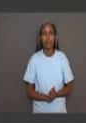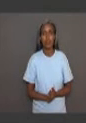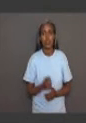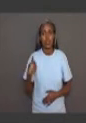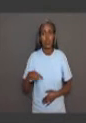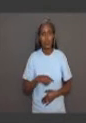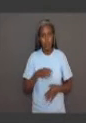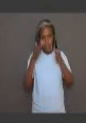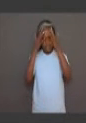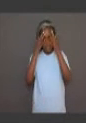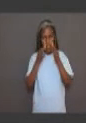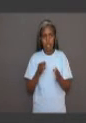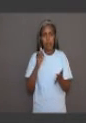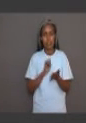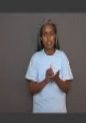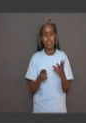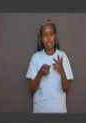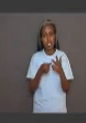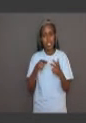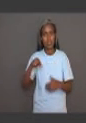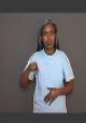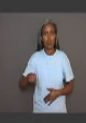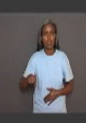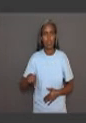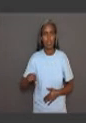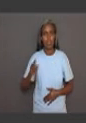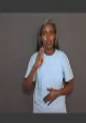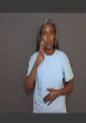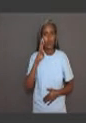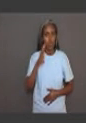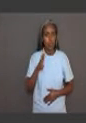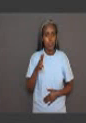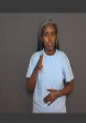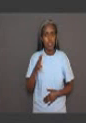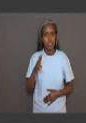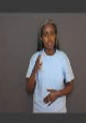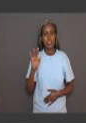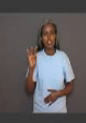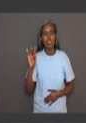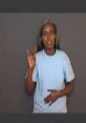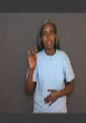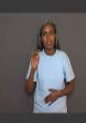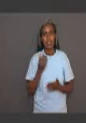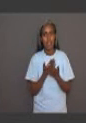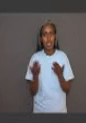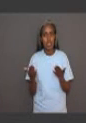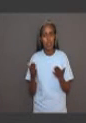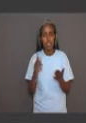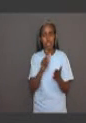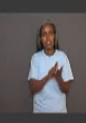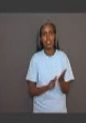We determine that the third quartile will be the 8th item in the